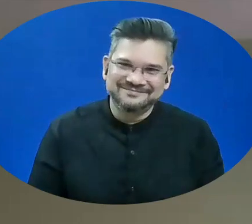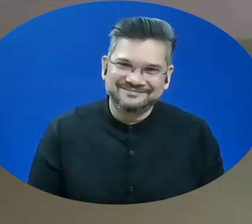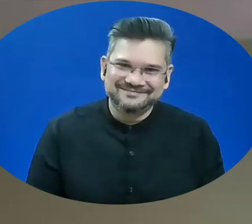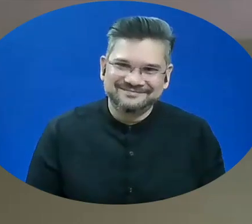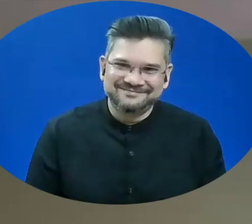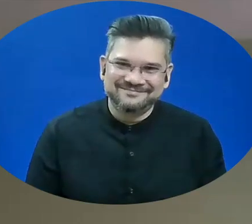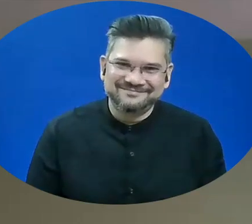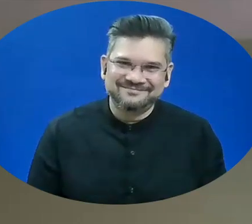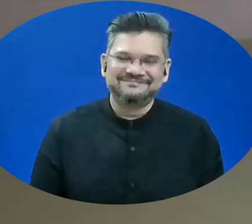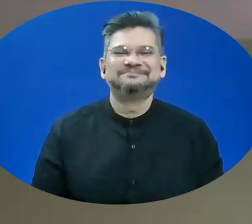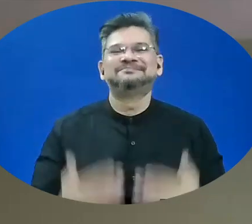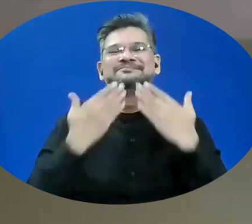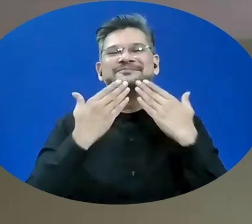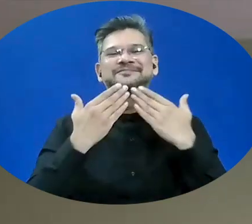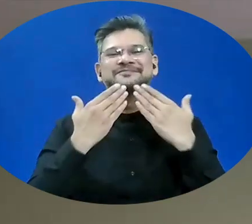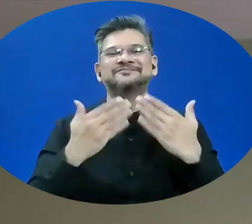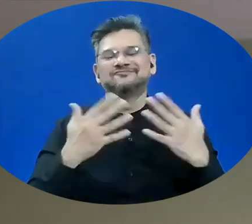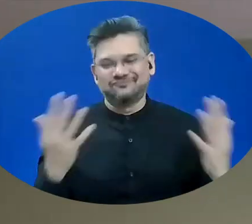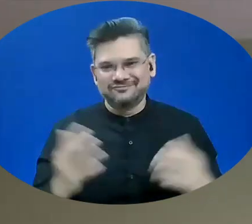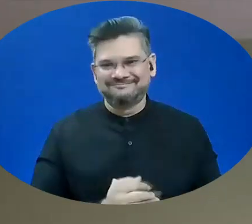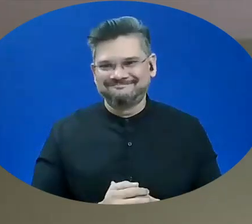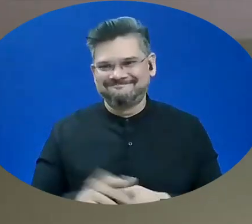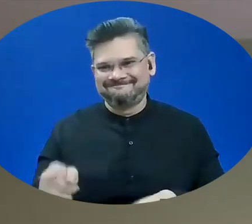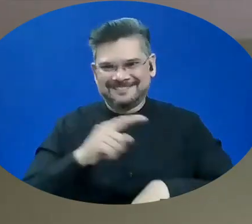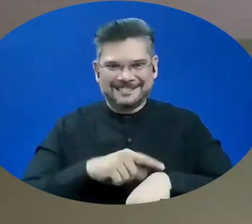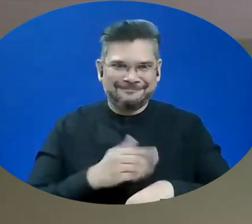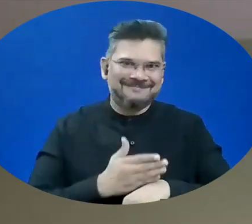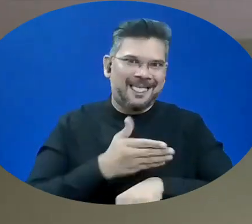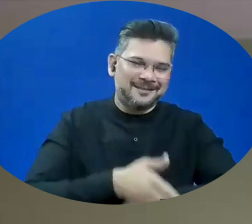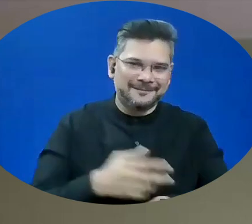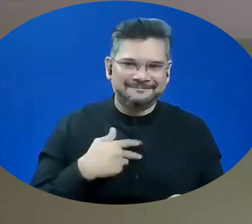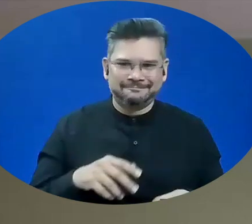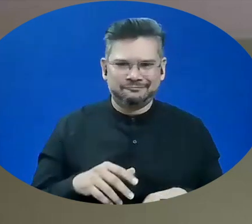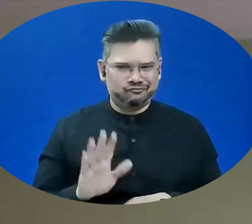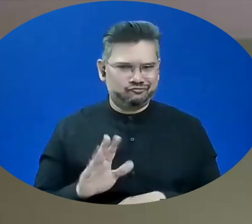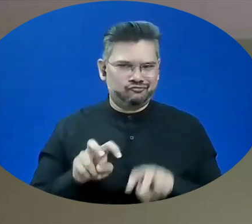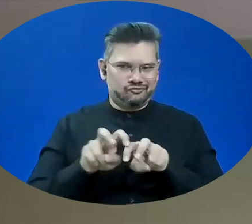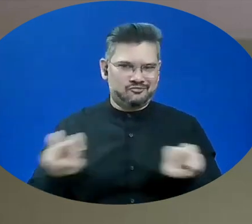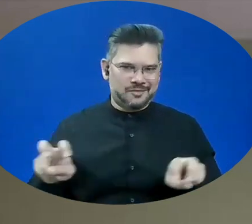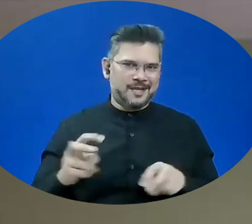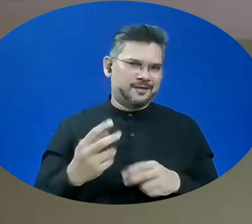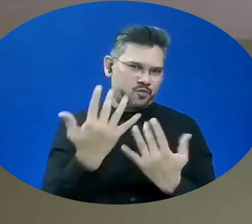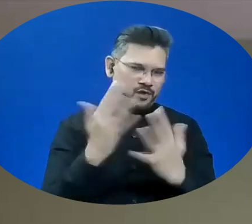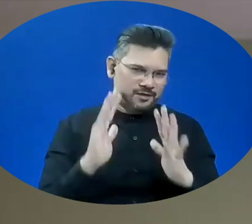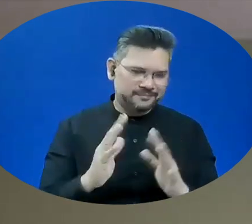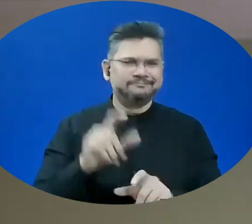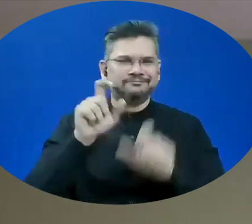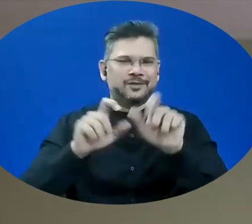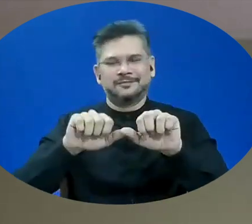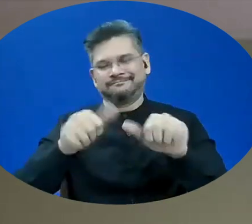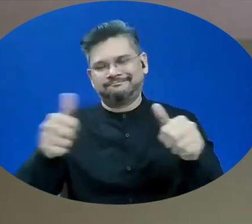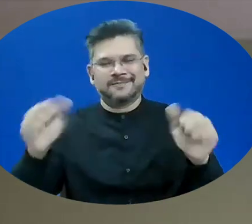Thank you all. We are at time. I hope the panel is able to stay on, but we wish you all well. We wish you health and